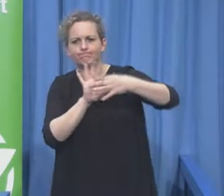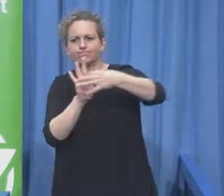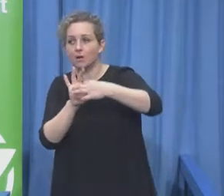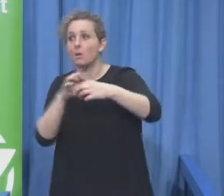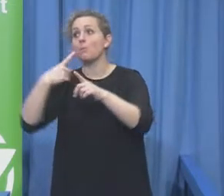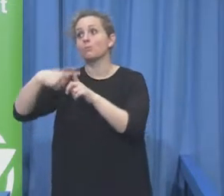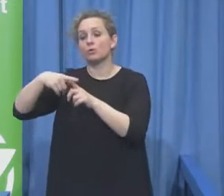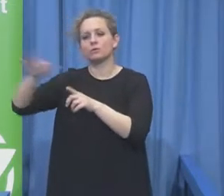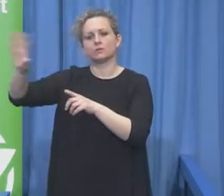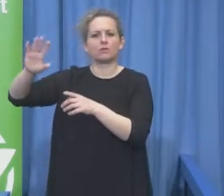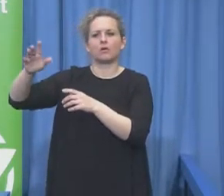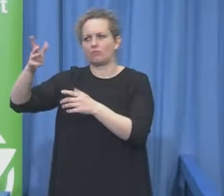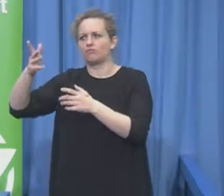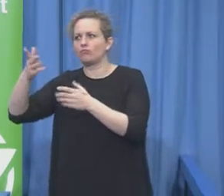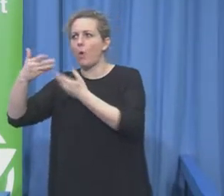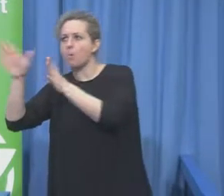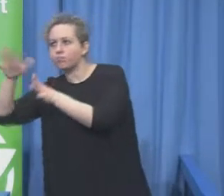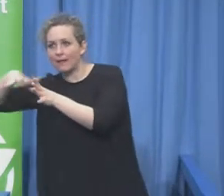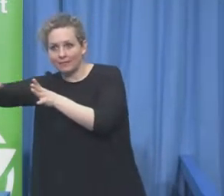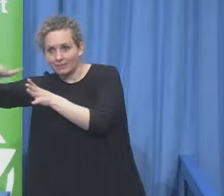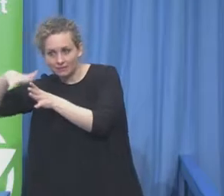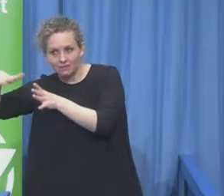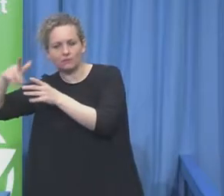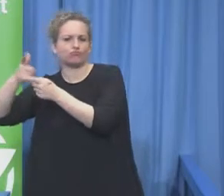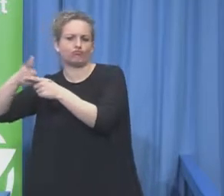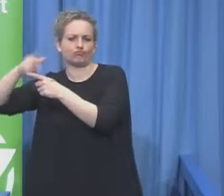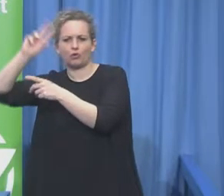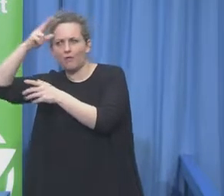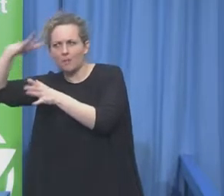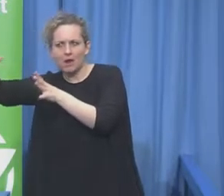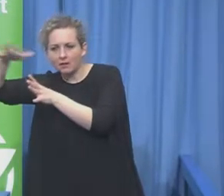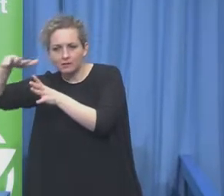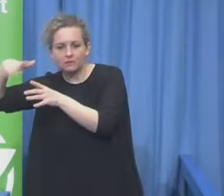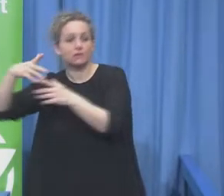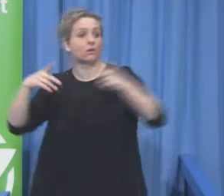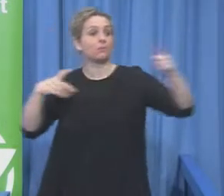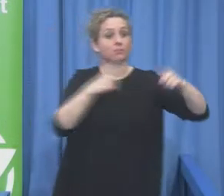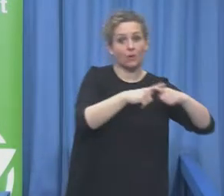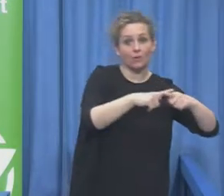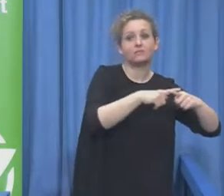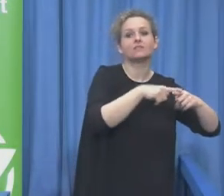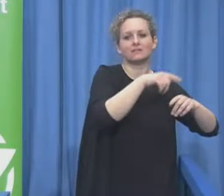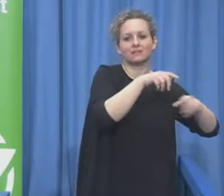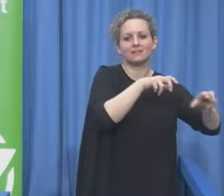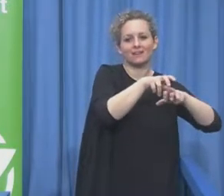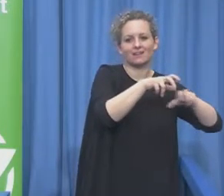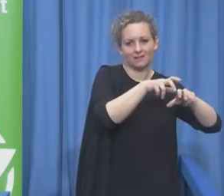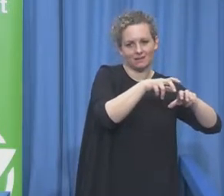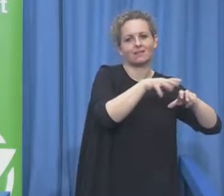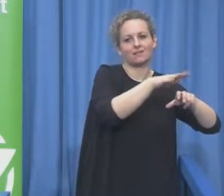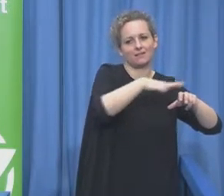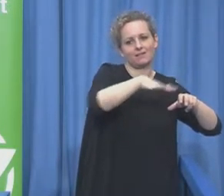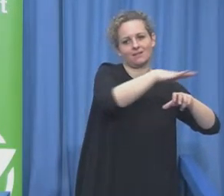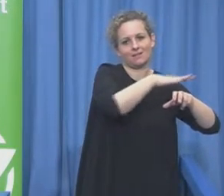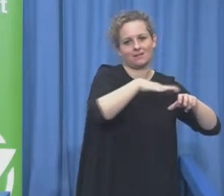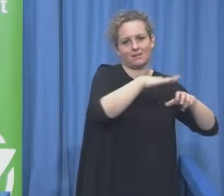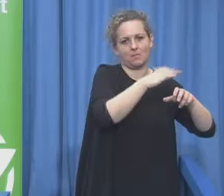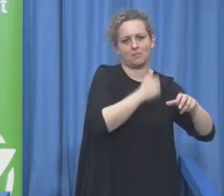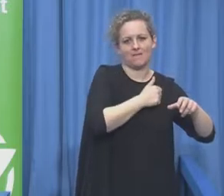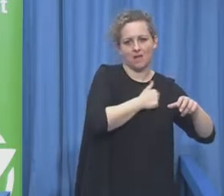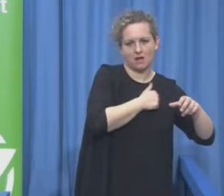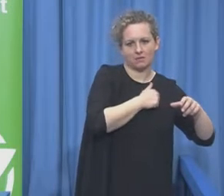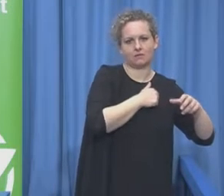starting with the government. One is government has a huge reach to the last mile. Because people are dispersed, government has a lot of